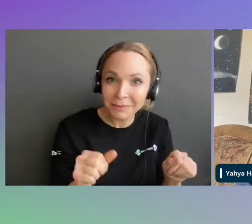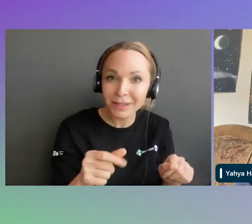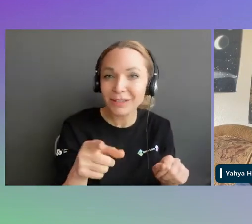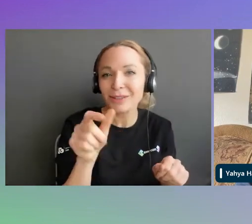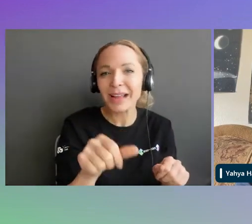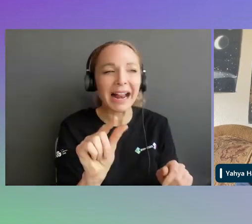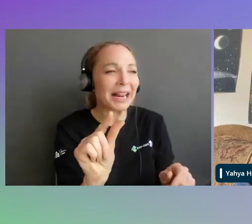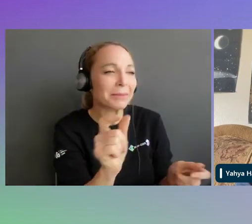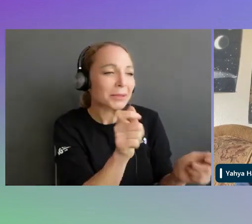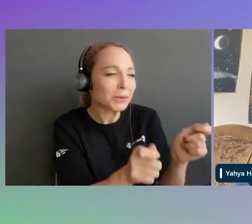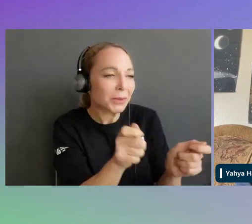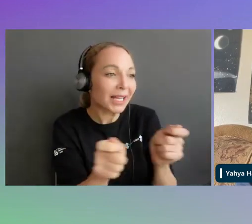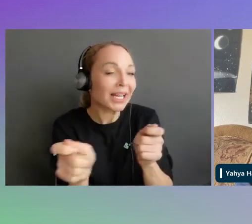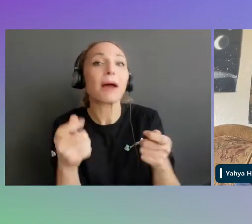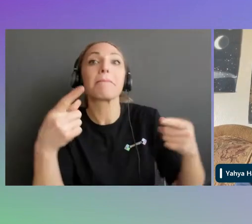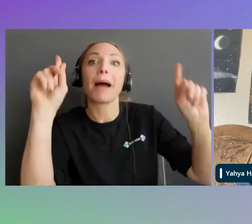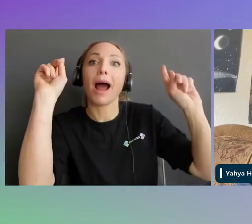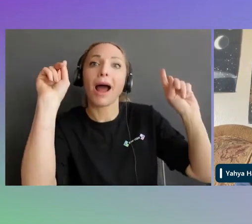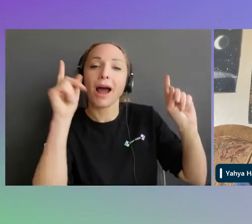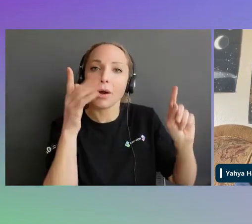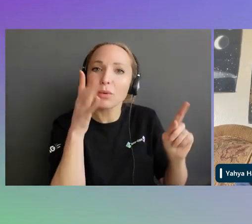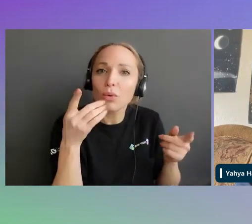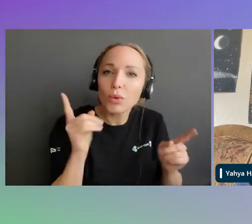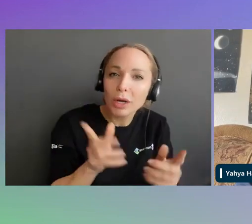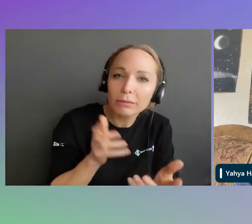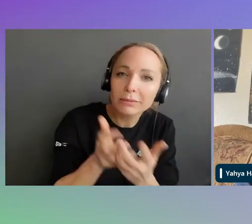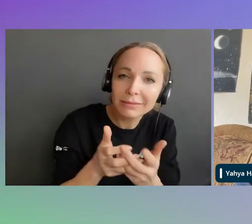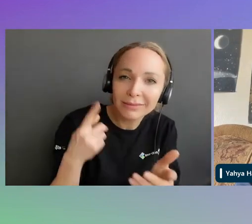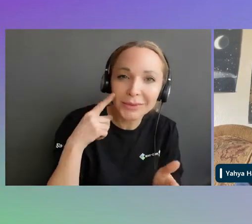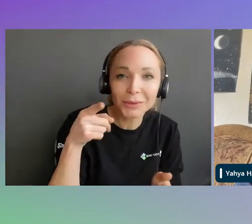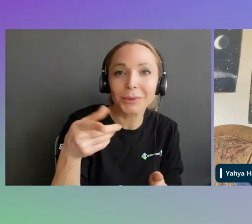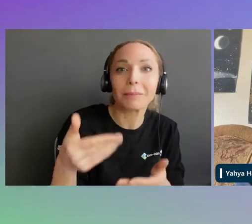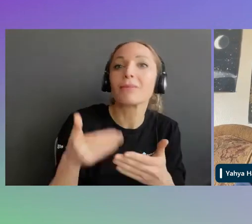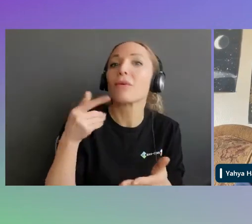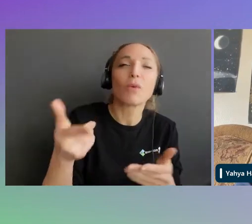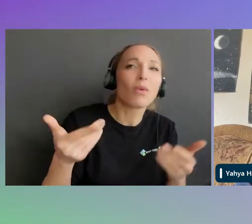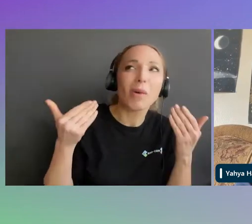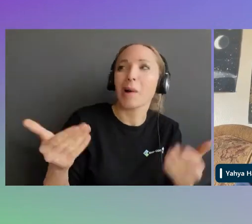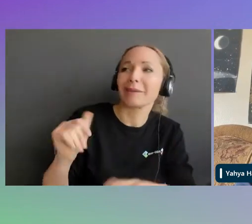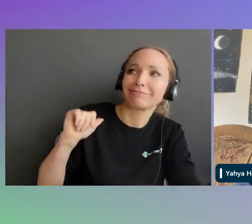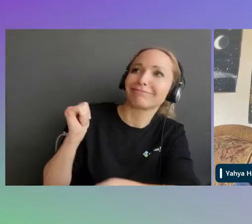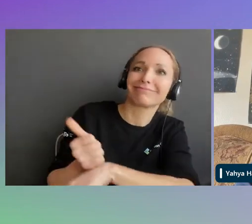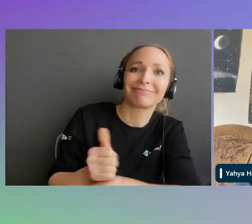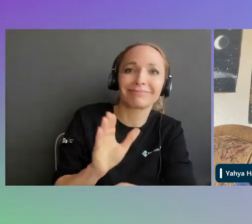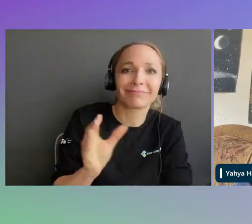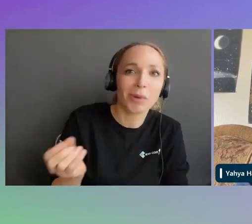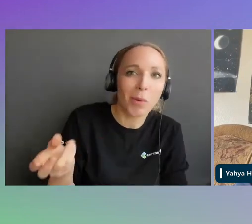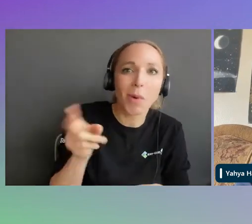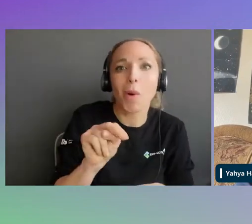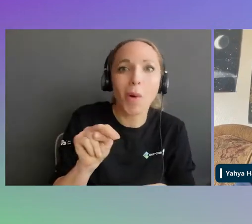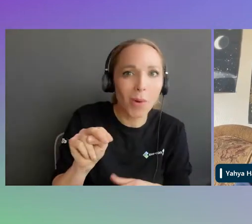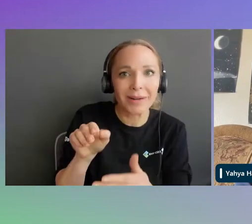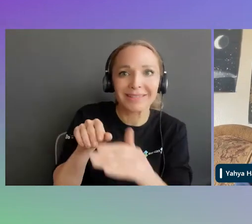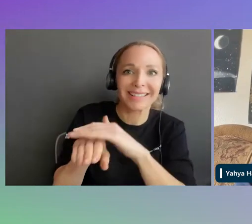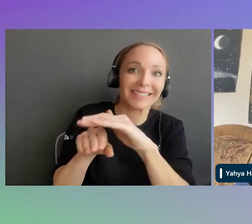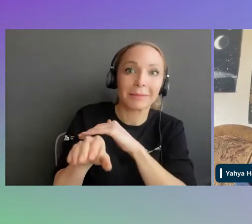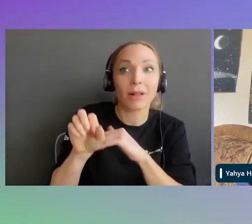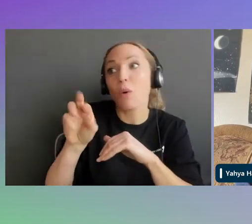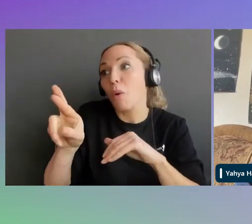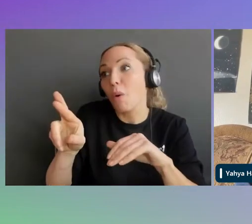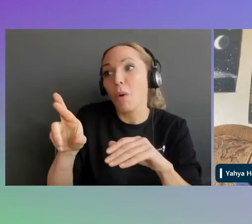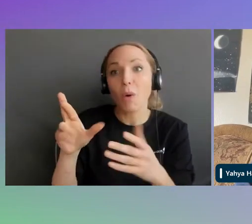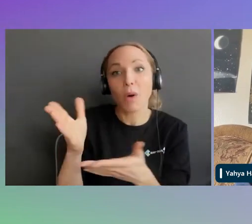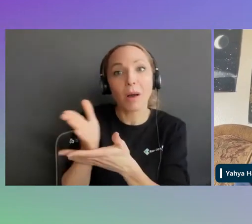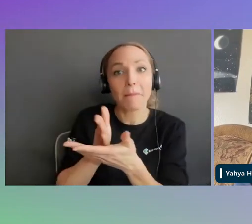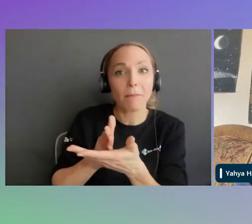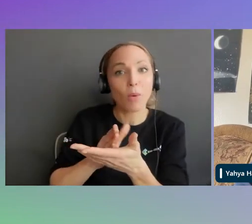tweaks to before you go out and endeavor in creating your own accessible or just component library in general. Oh,